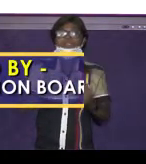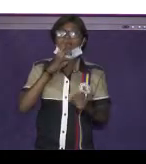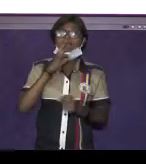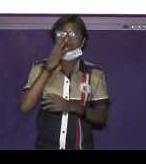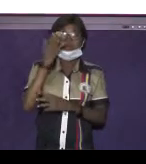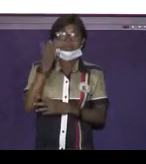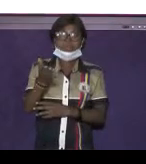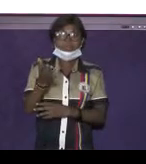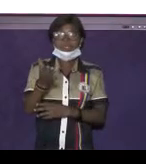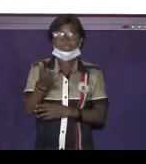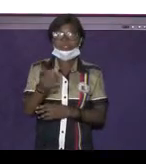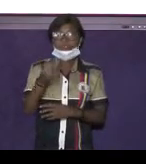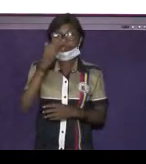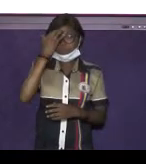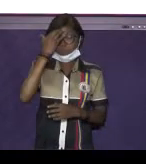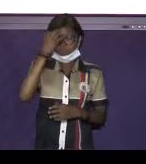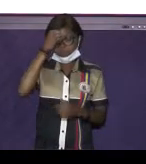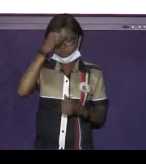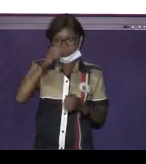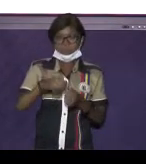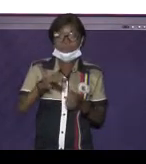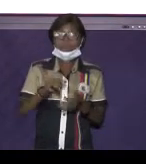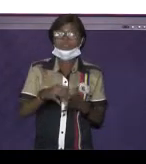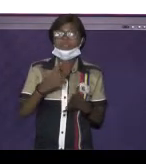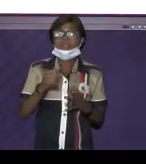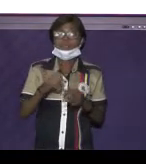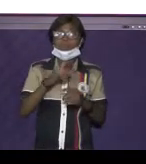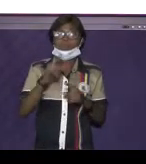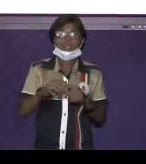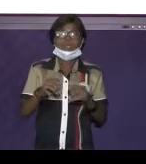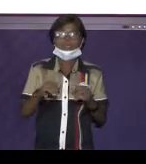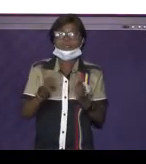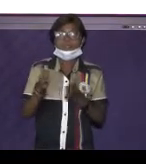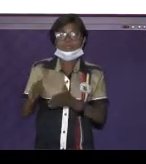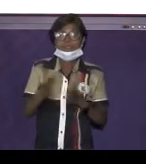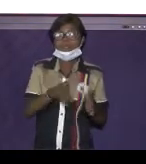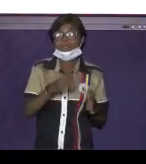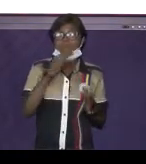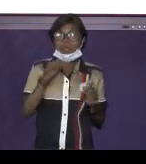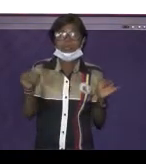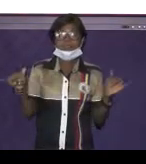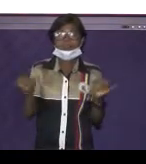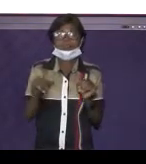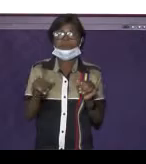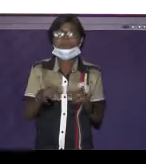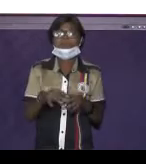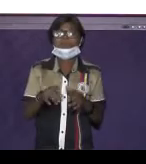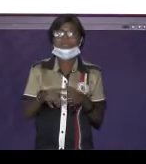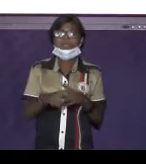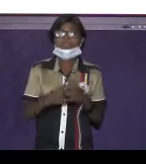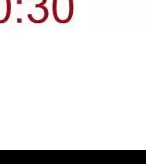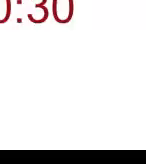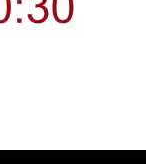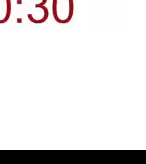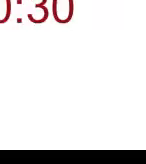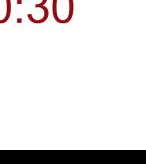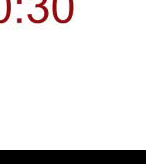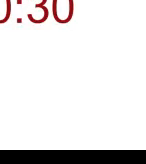a four-sided shape with all the sides equal. I'll give you 1 minute to figure this out. Begin.